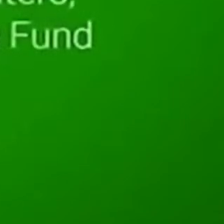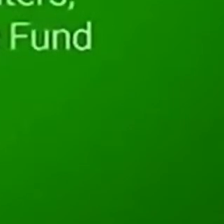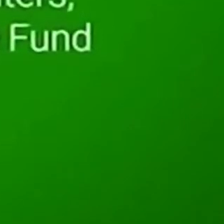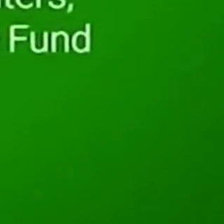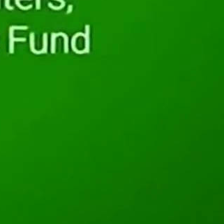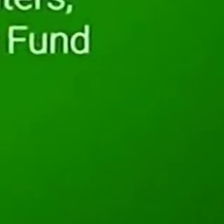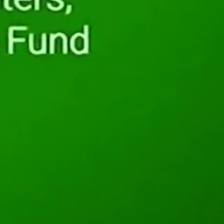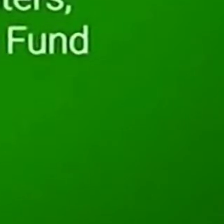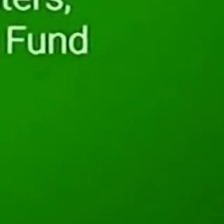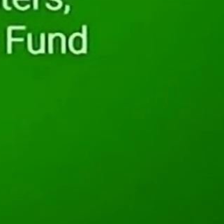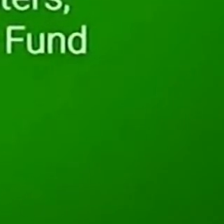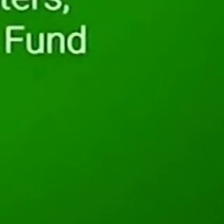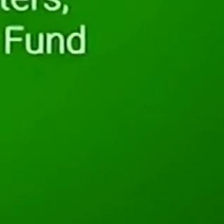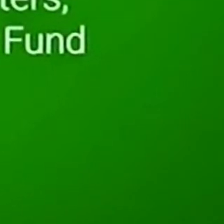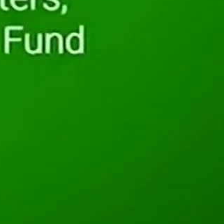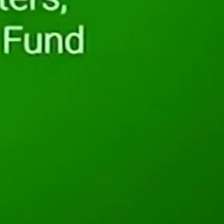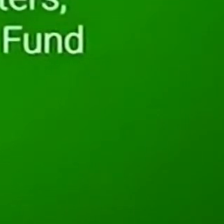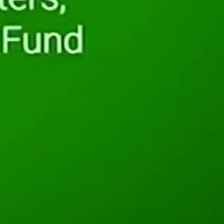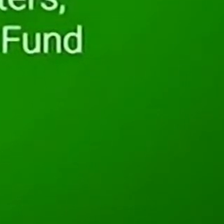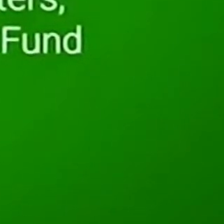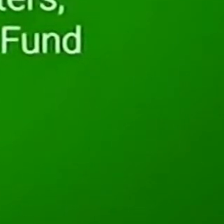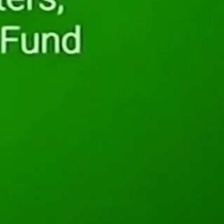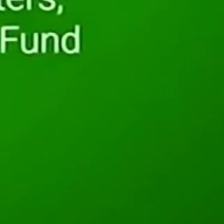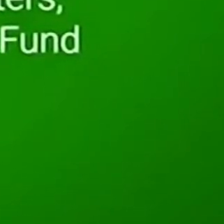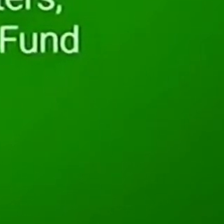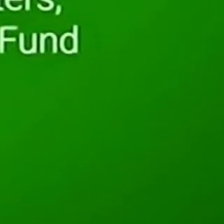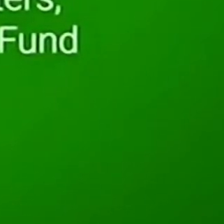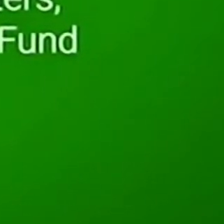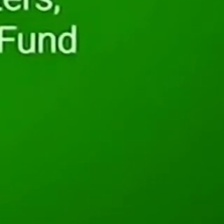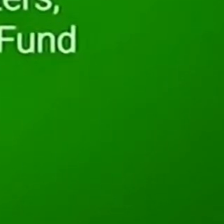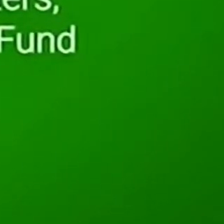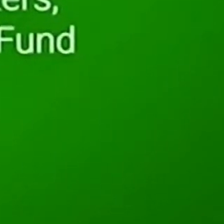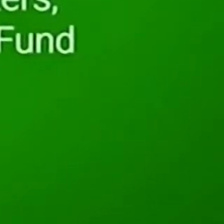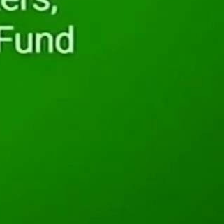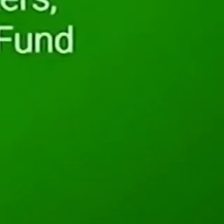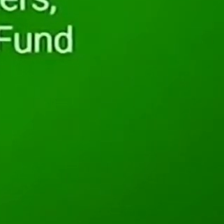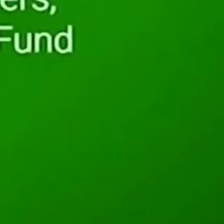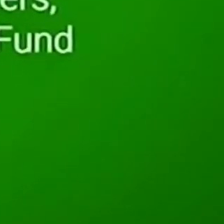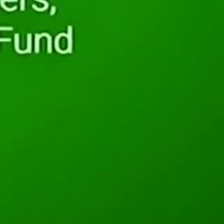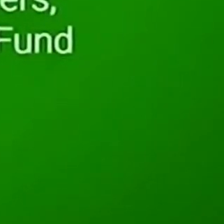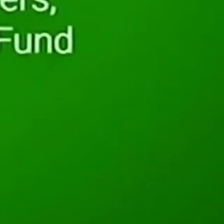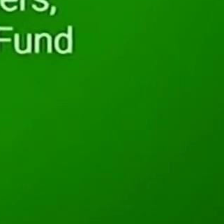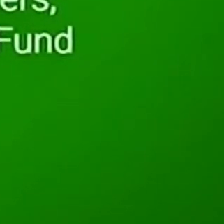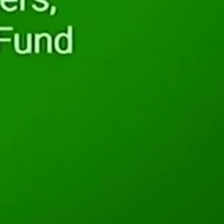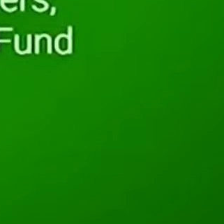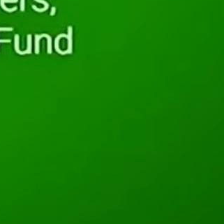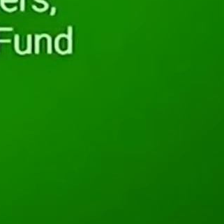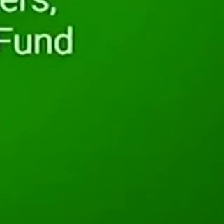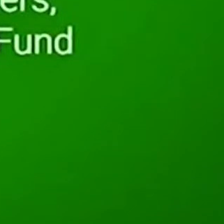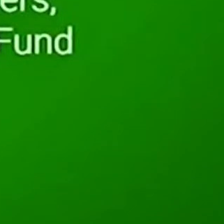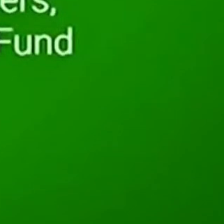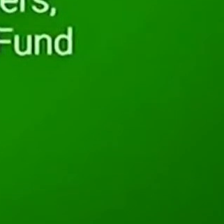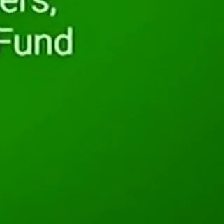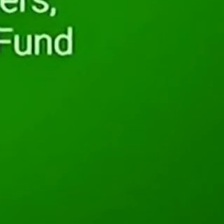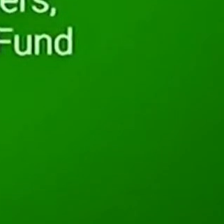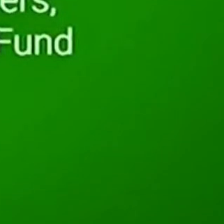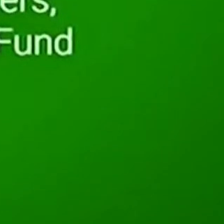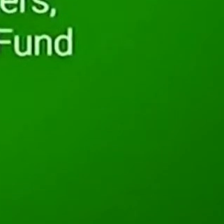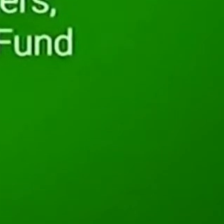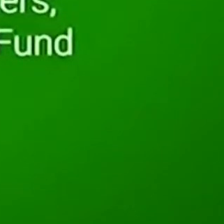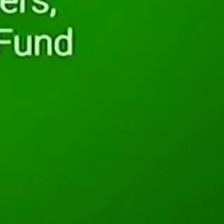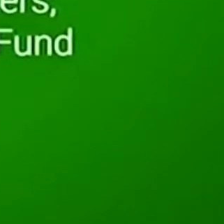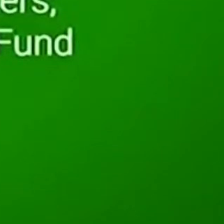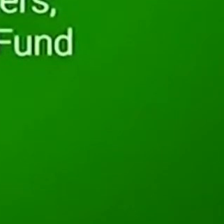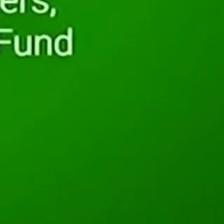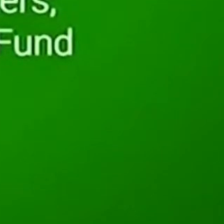Committee on National Guidance and Gender Matters will sit from 30th January to 10th February 2024